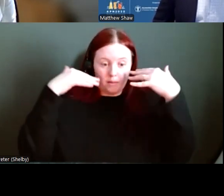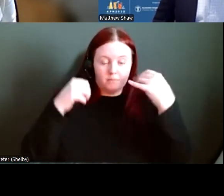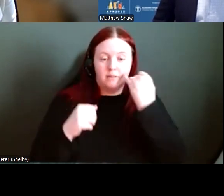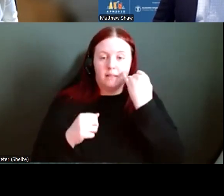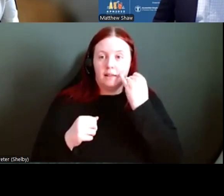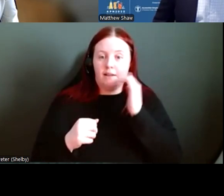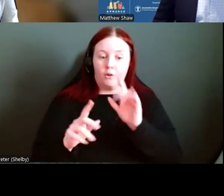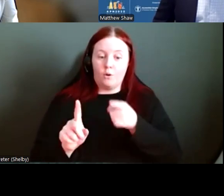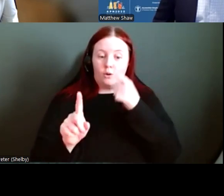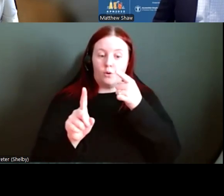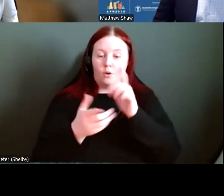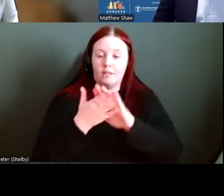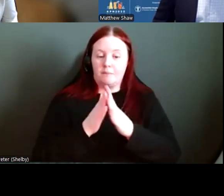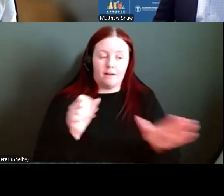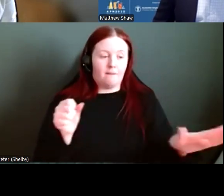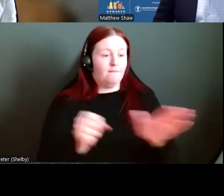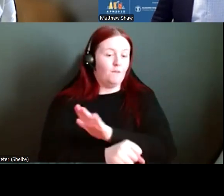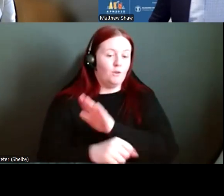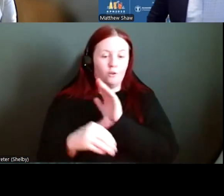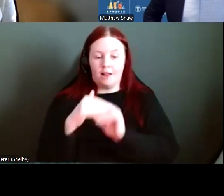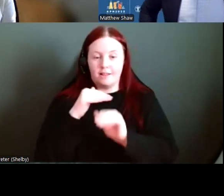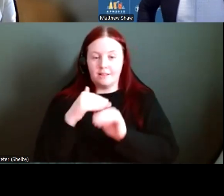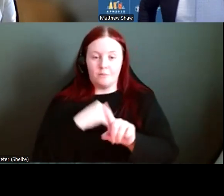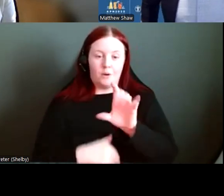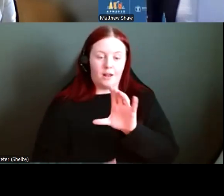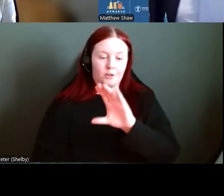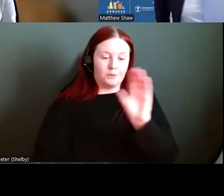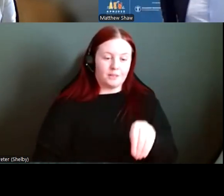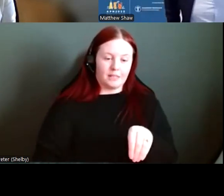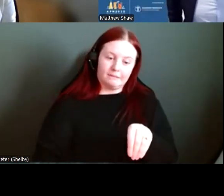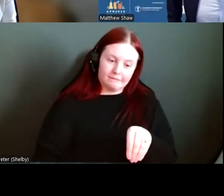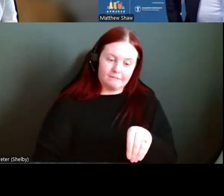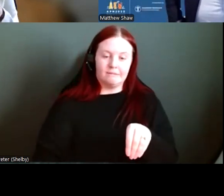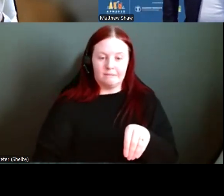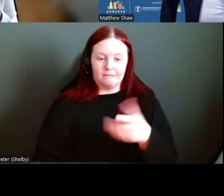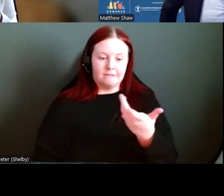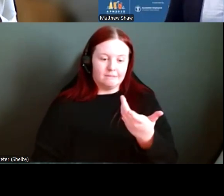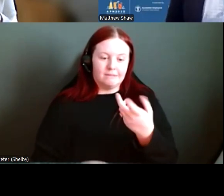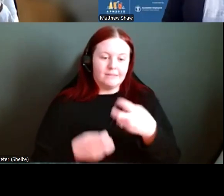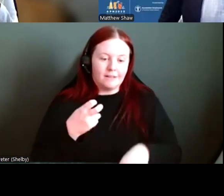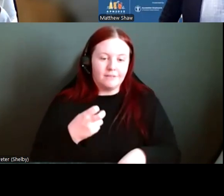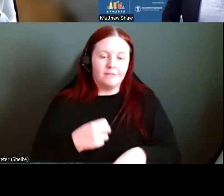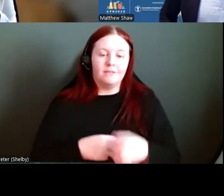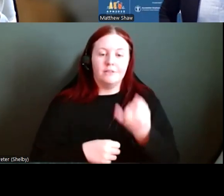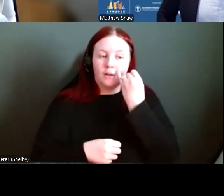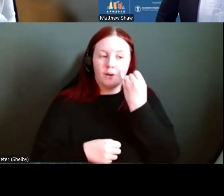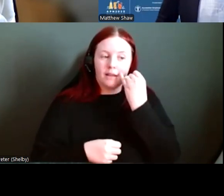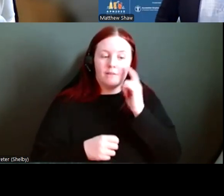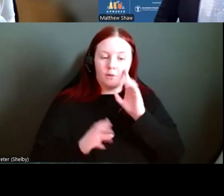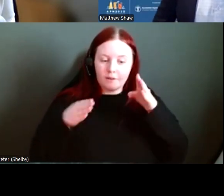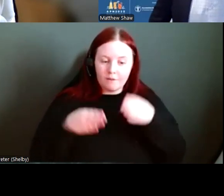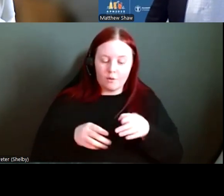to become fully accessible. It's much easier to say, okay, we know we've got this